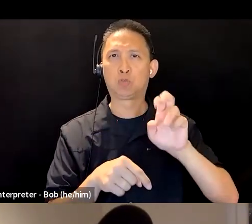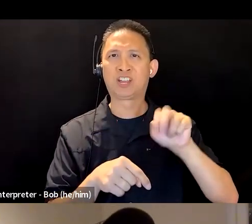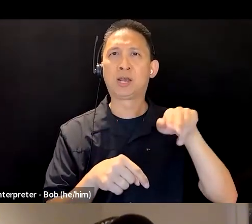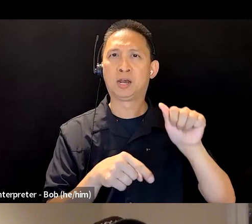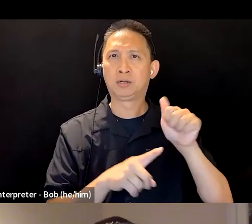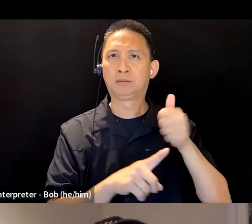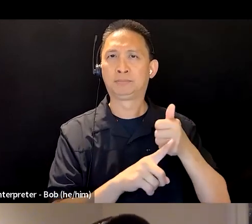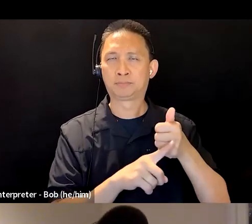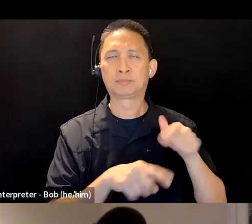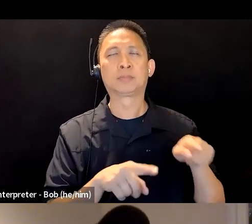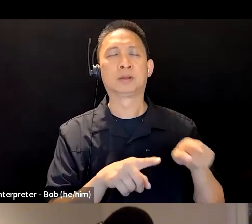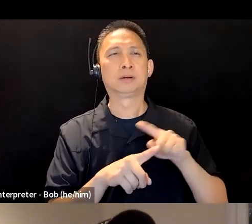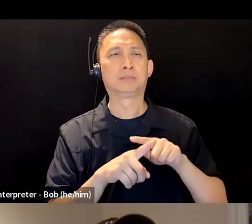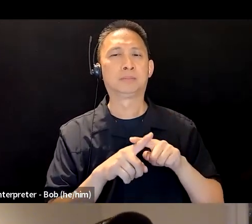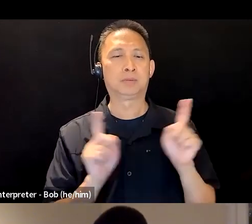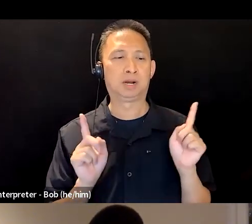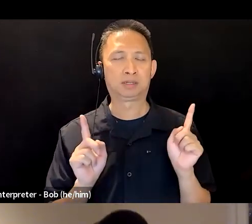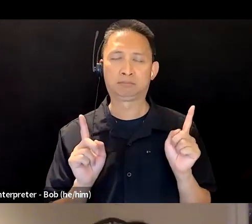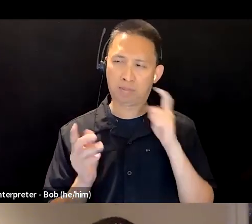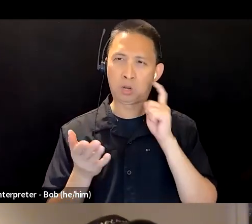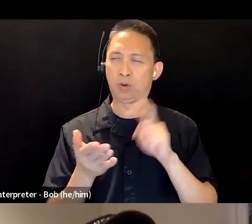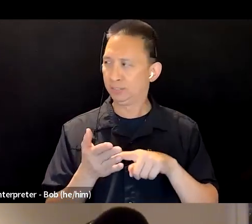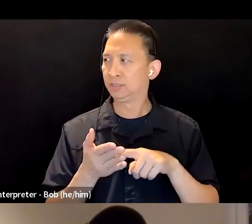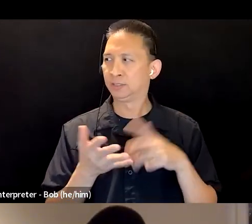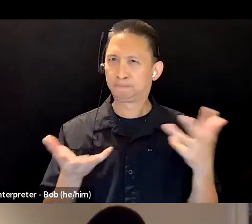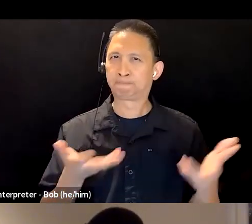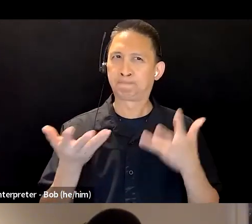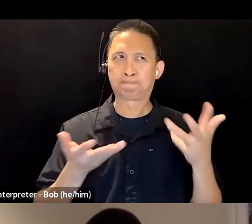this, you know, as I was talking about before, like this prevailing